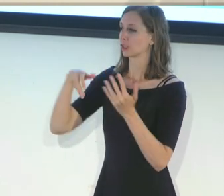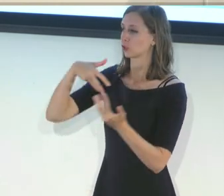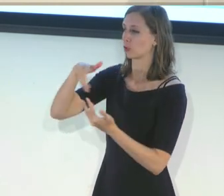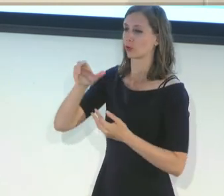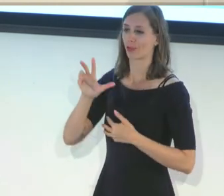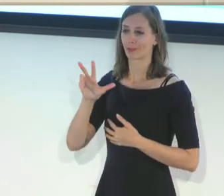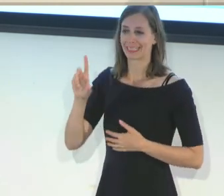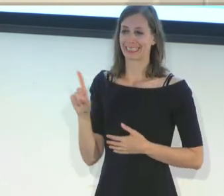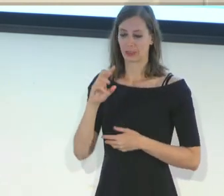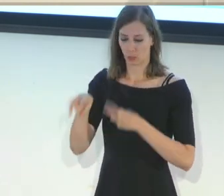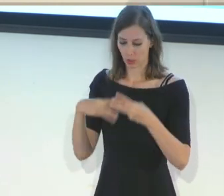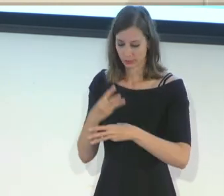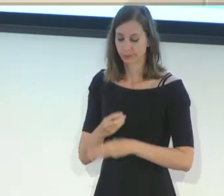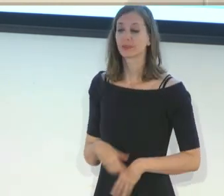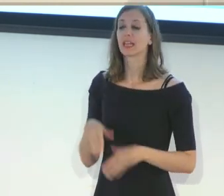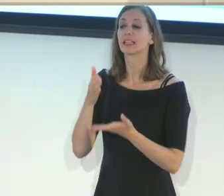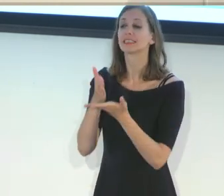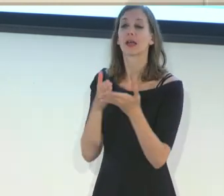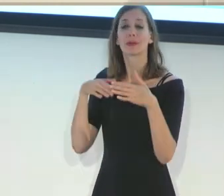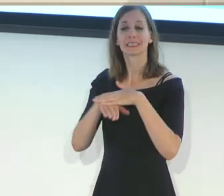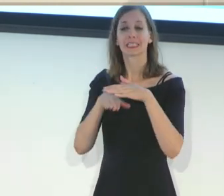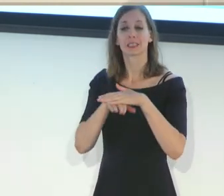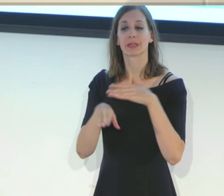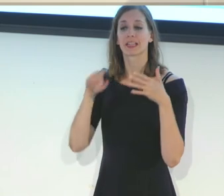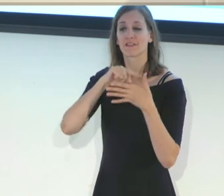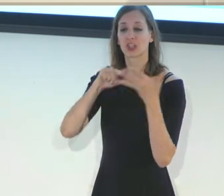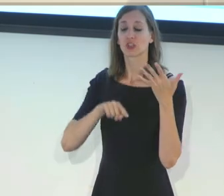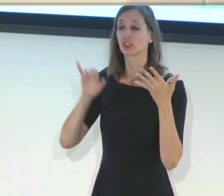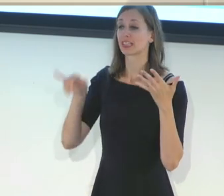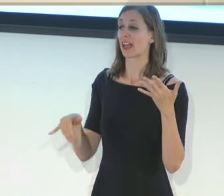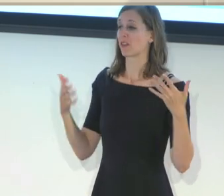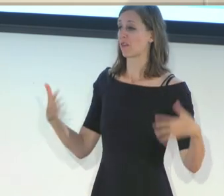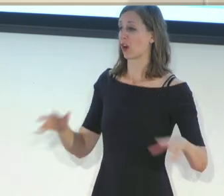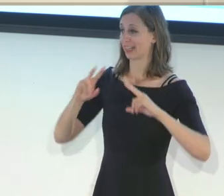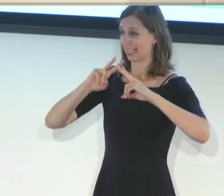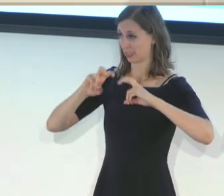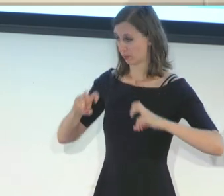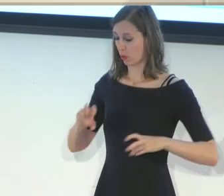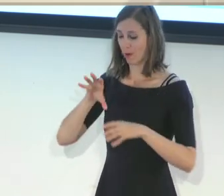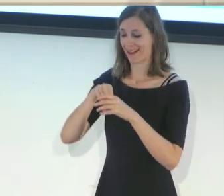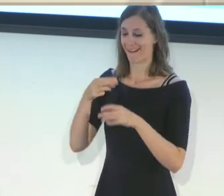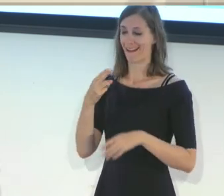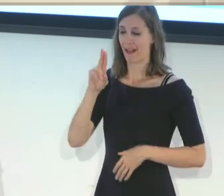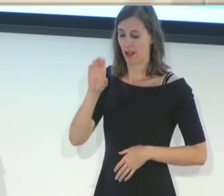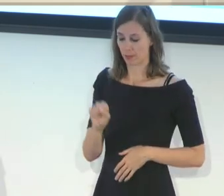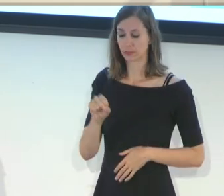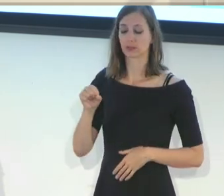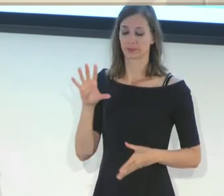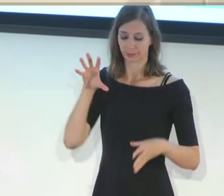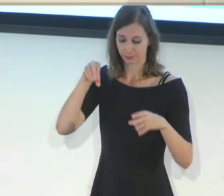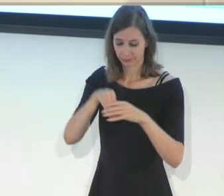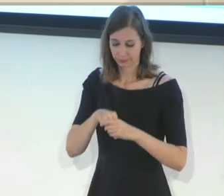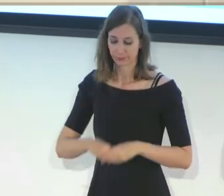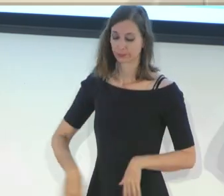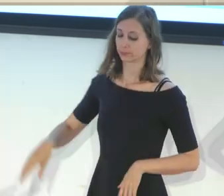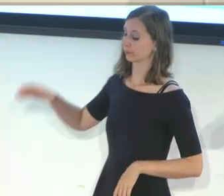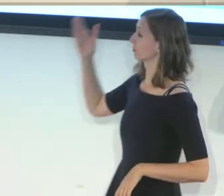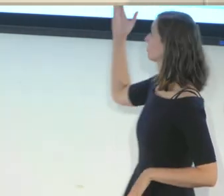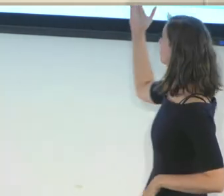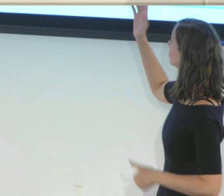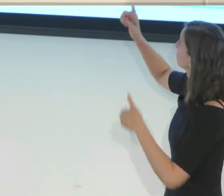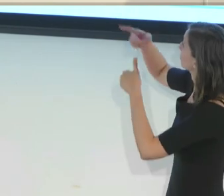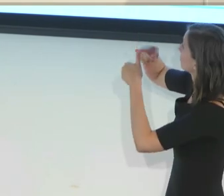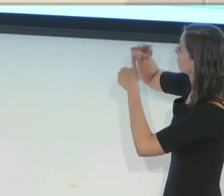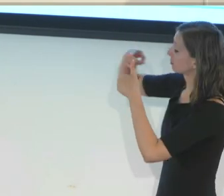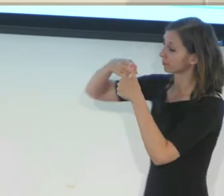And some of the accessibility features that we've explored in Hubs include visualizing audio falloff so that you can see